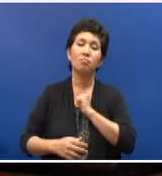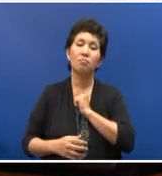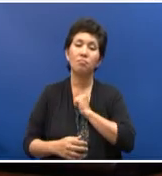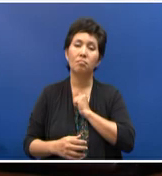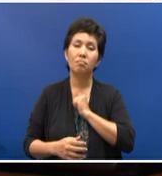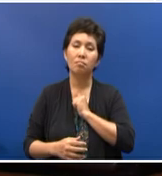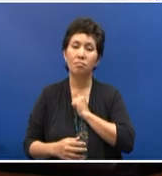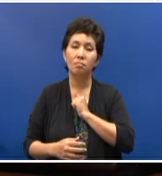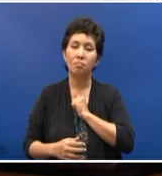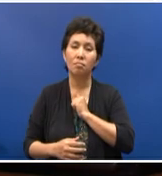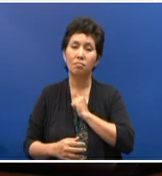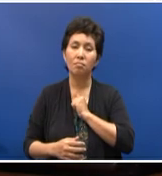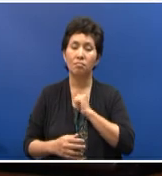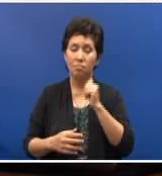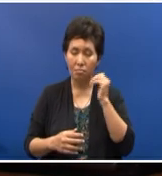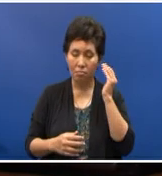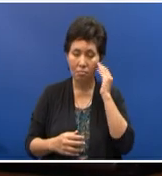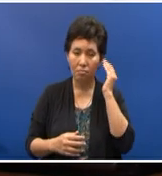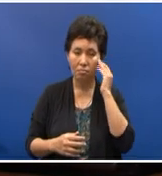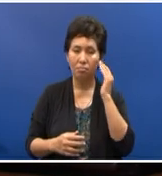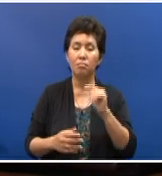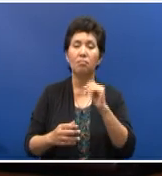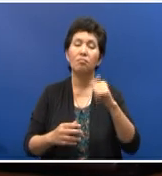by knowing others.